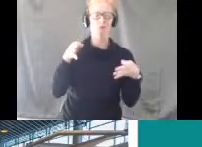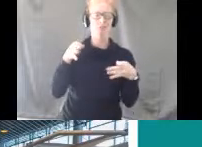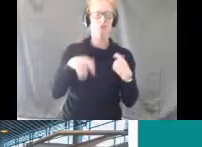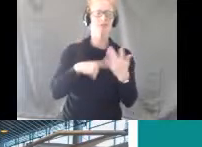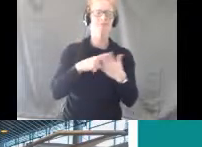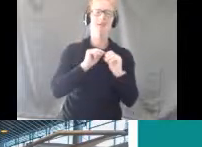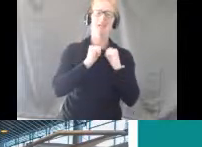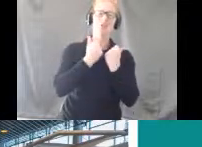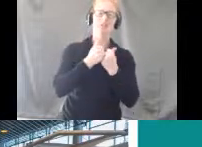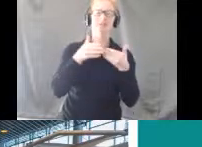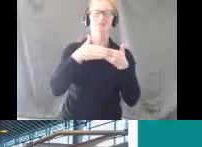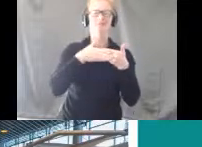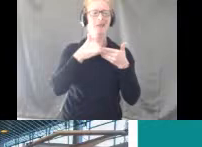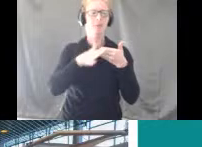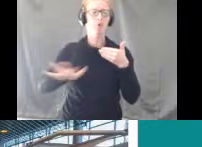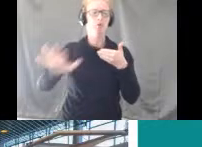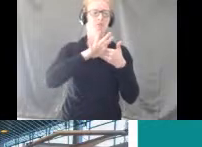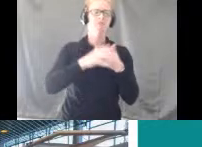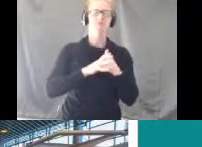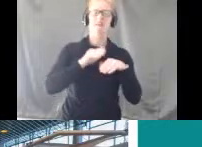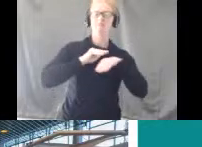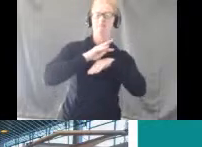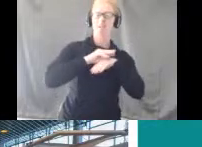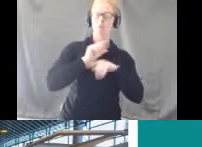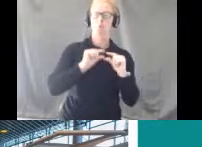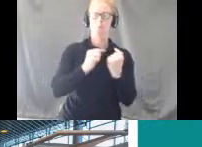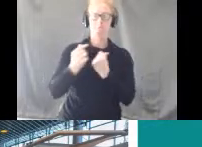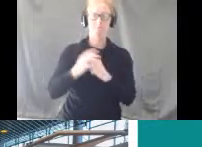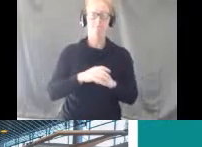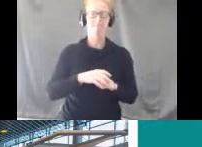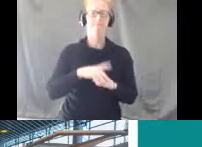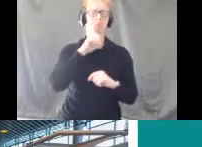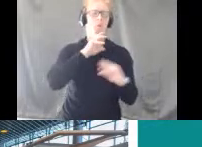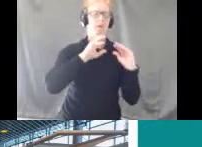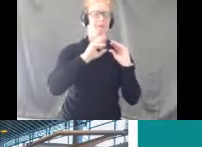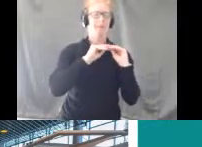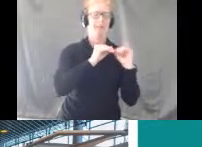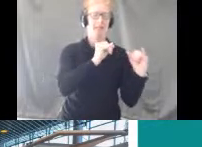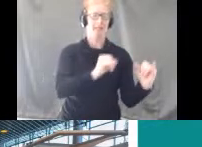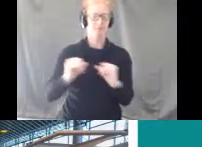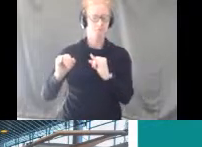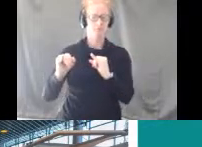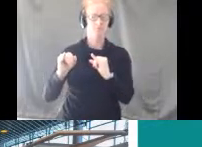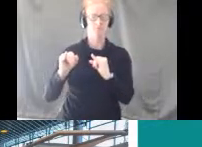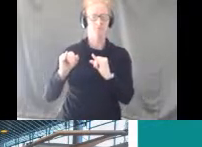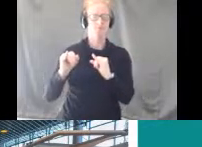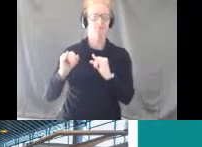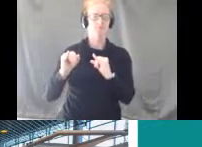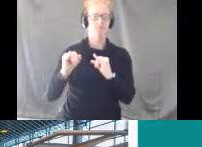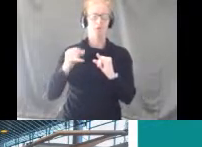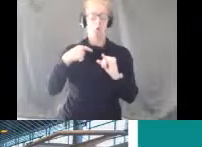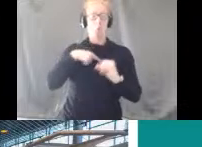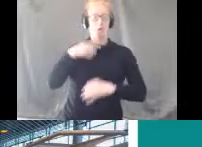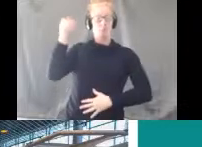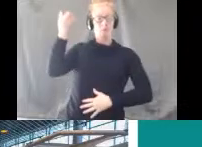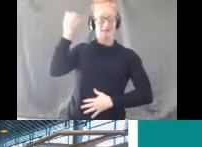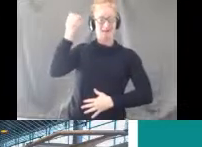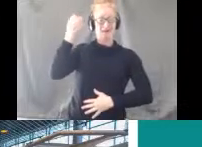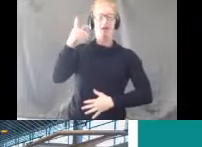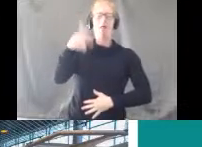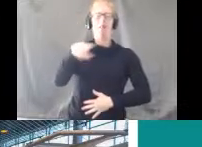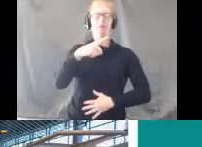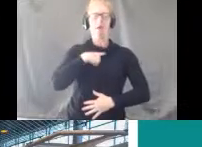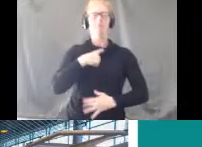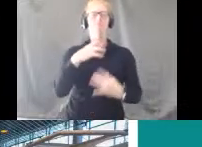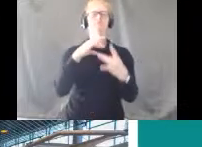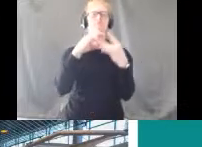associations, and advisory groups where we met individually or presented for those groups. Our team reached